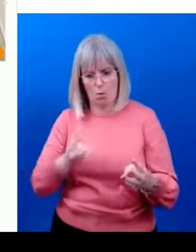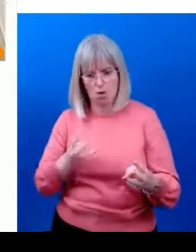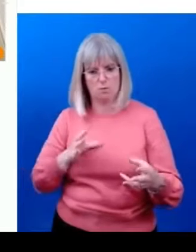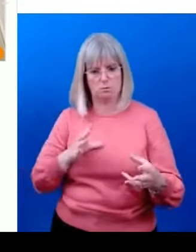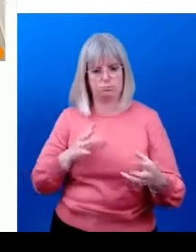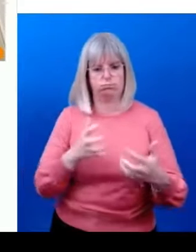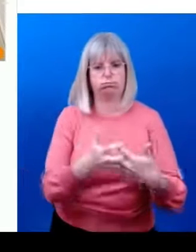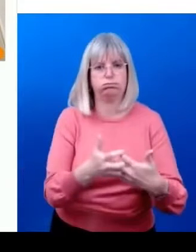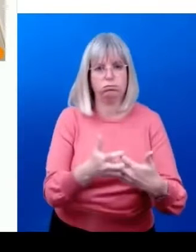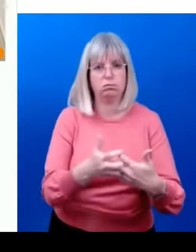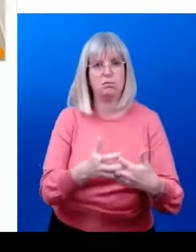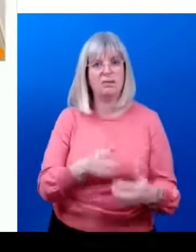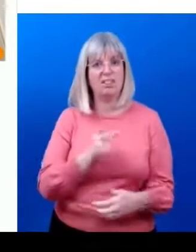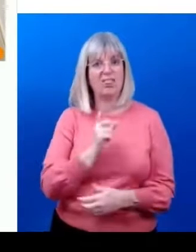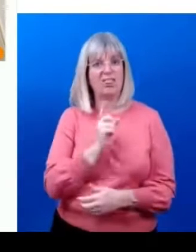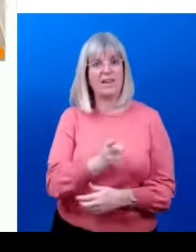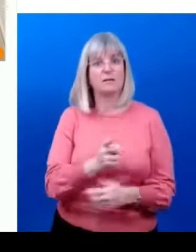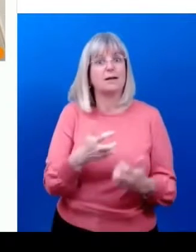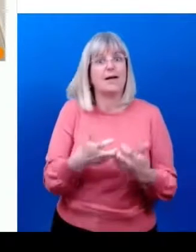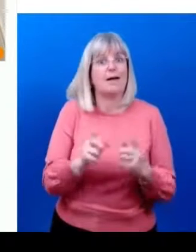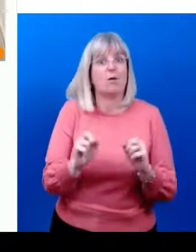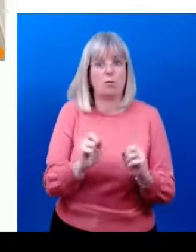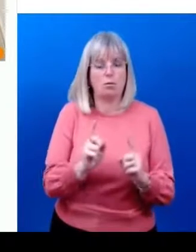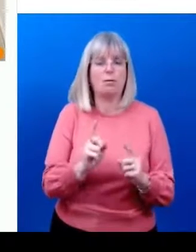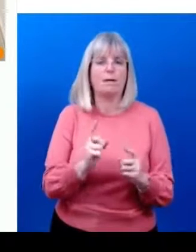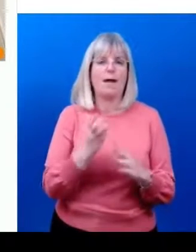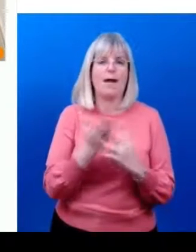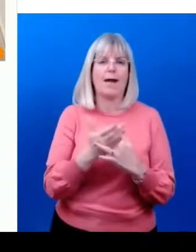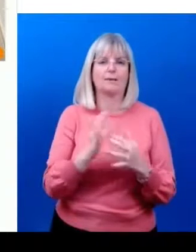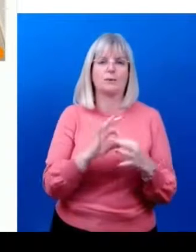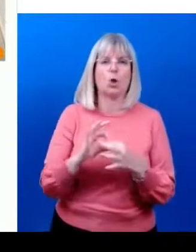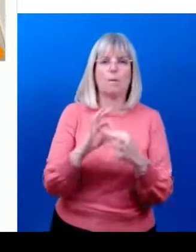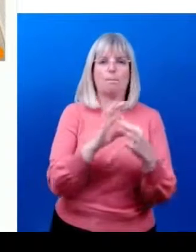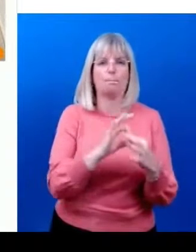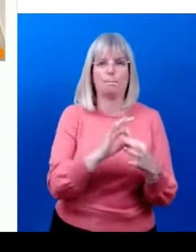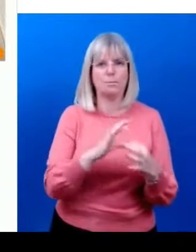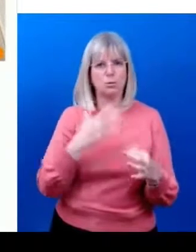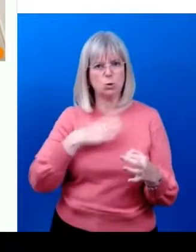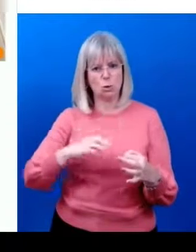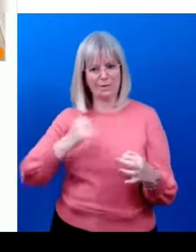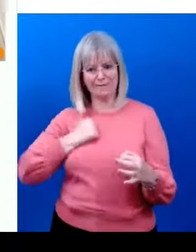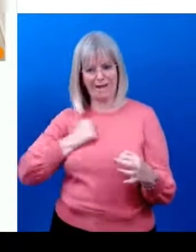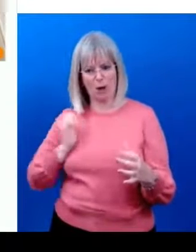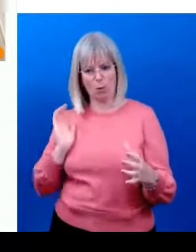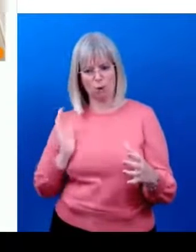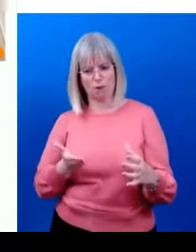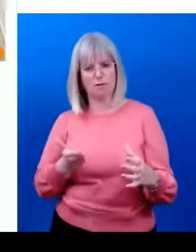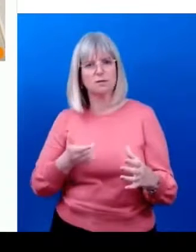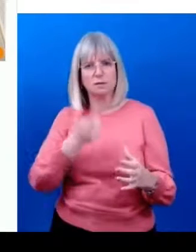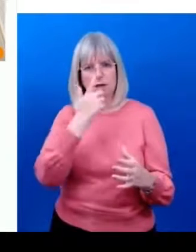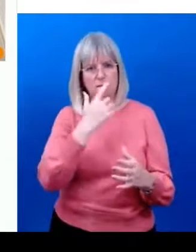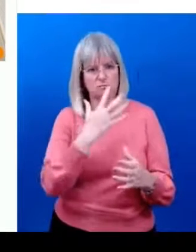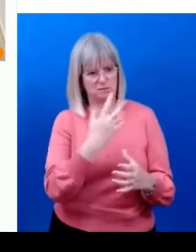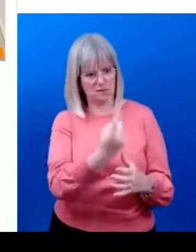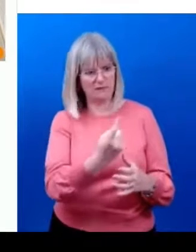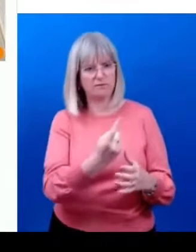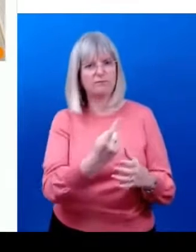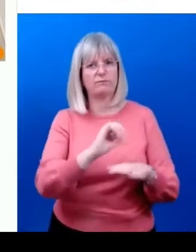need MyClearText, it just does it for you. So, I mean, I think that you made a really interesting side comment